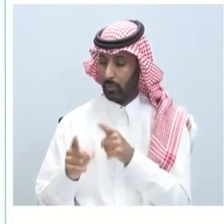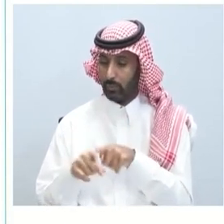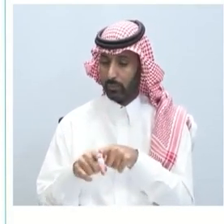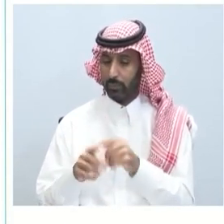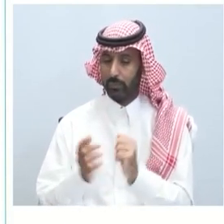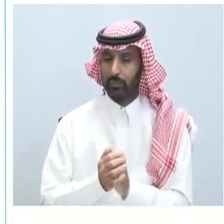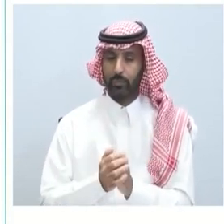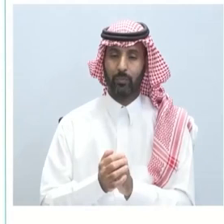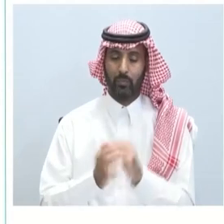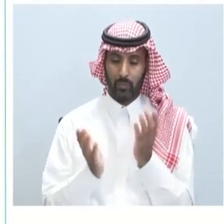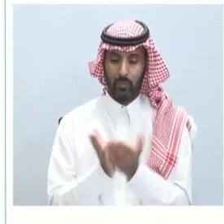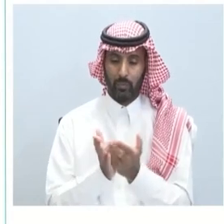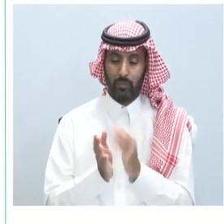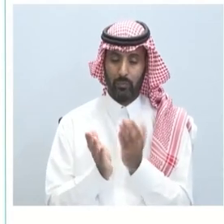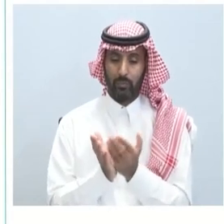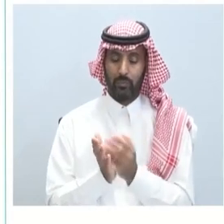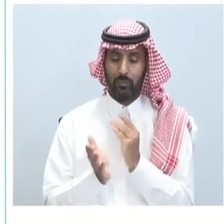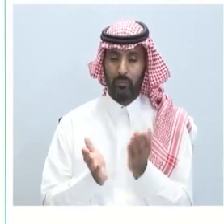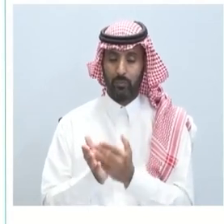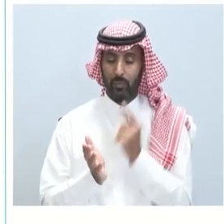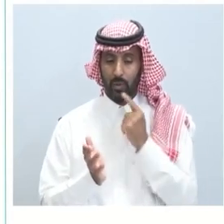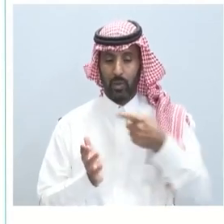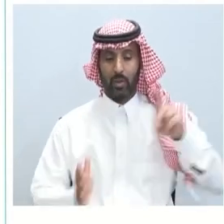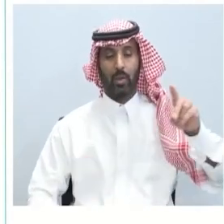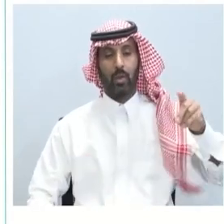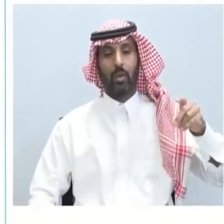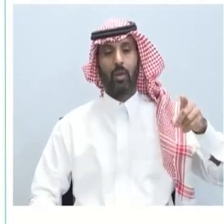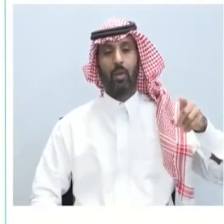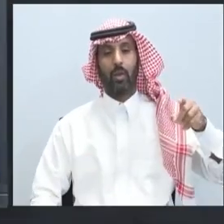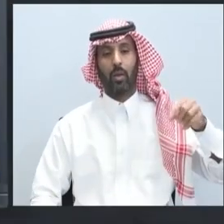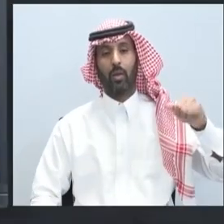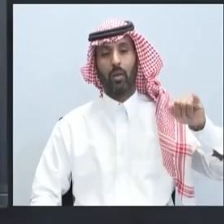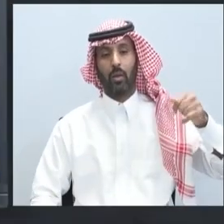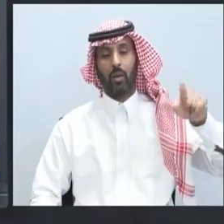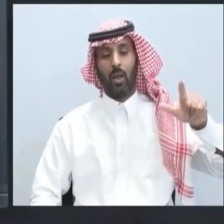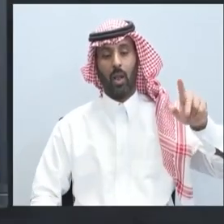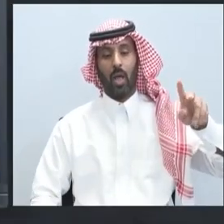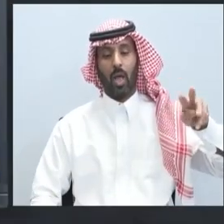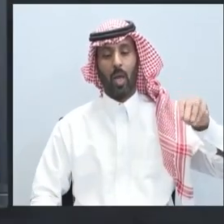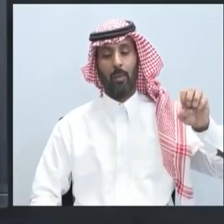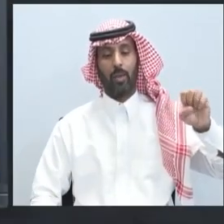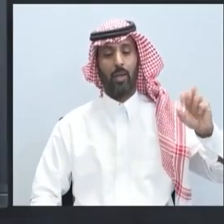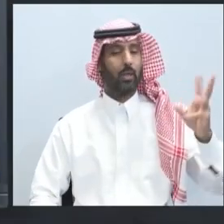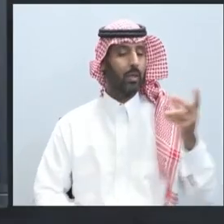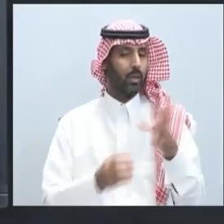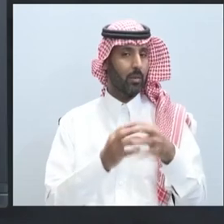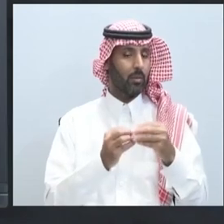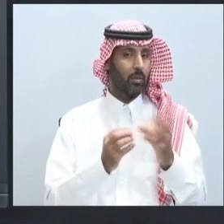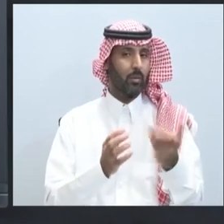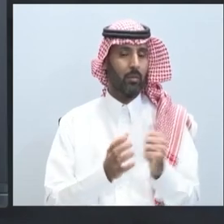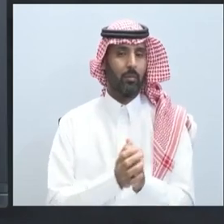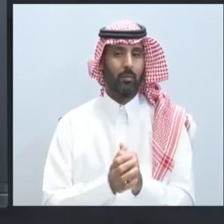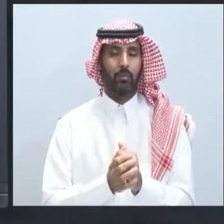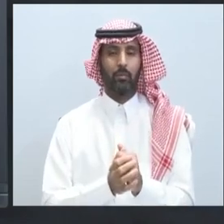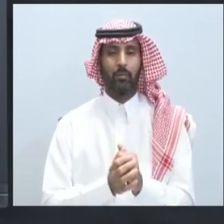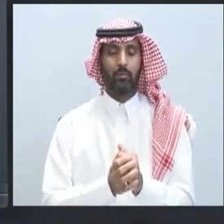you and your colleague. The word dilemma, do you know the meaning of the word